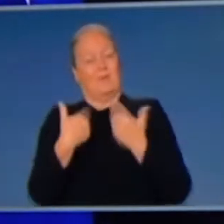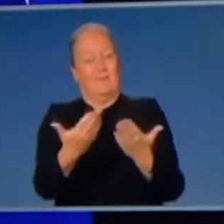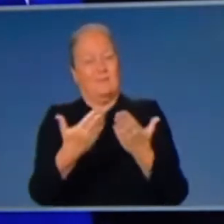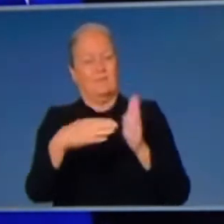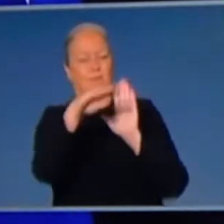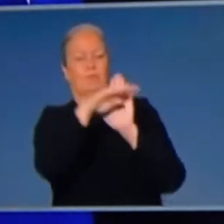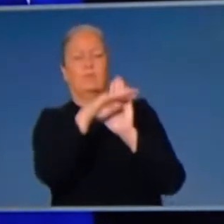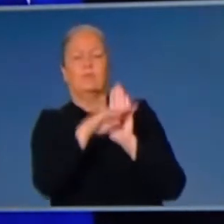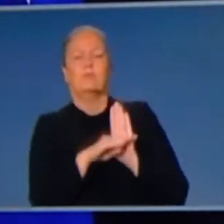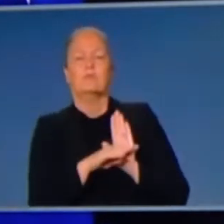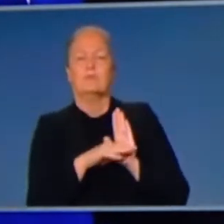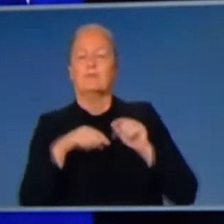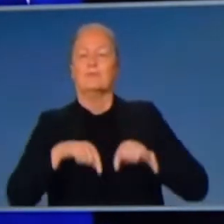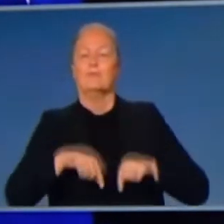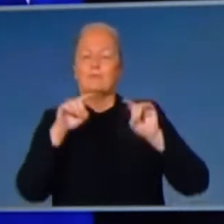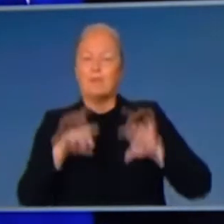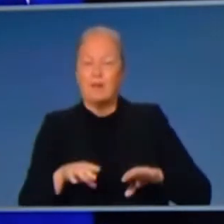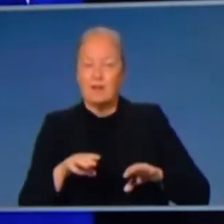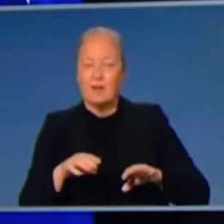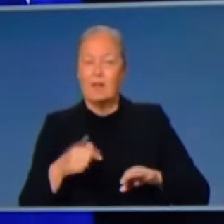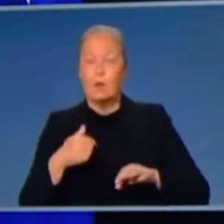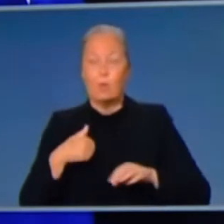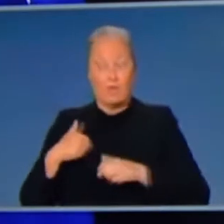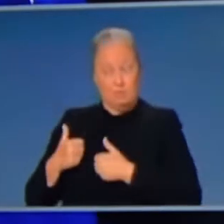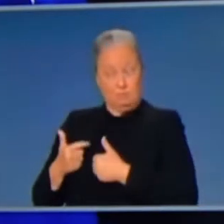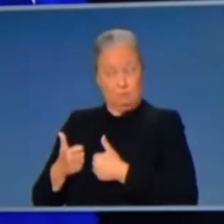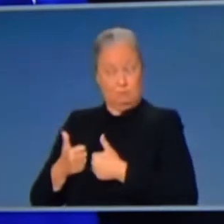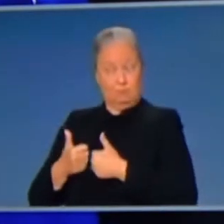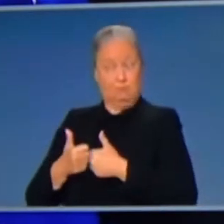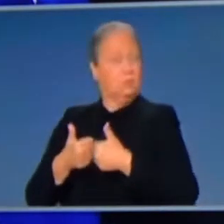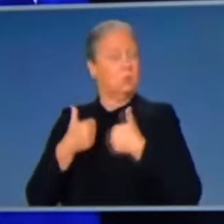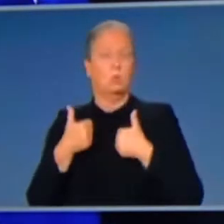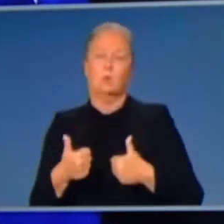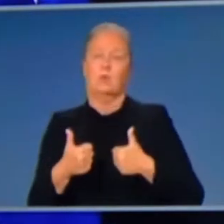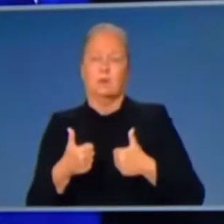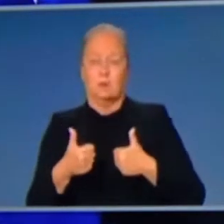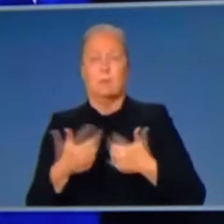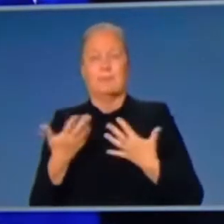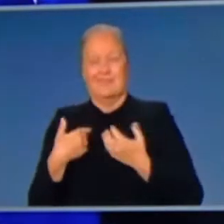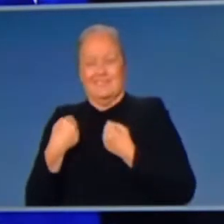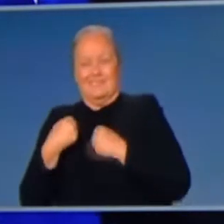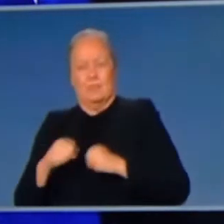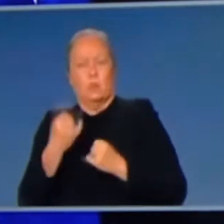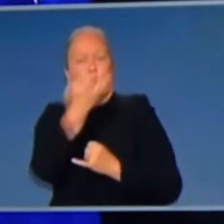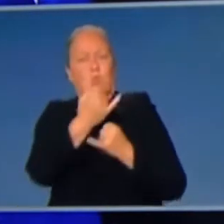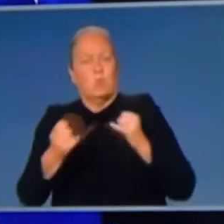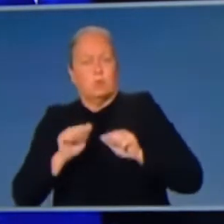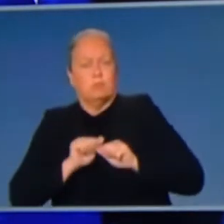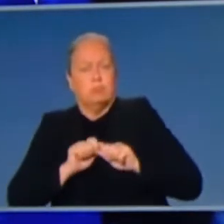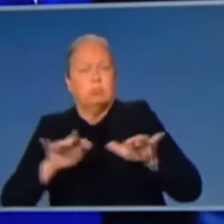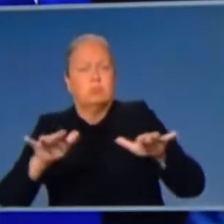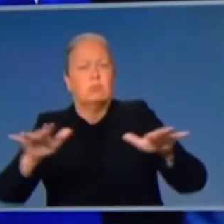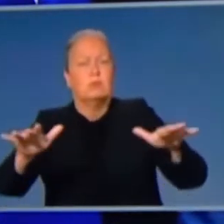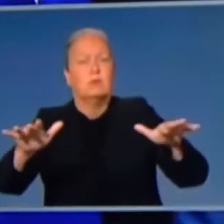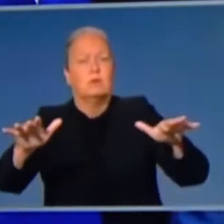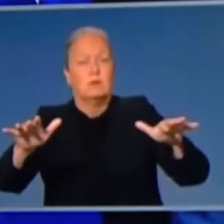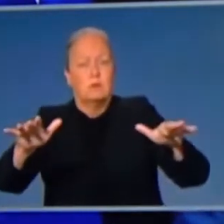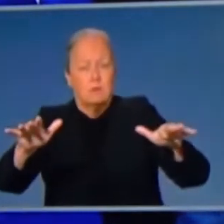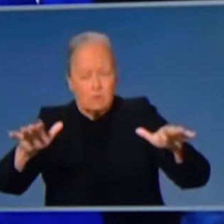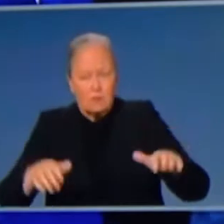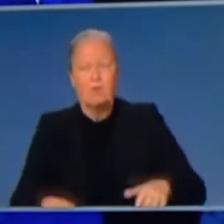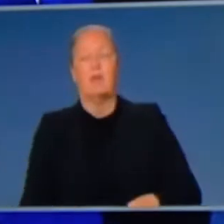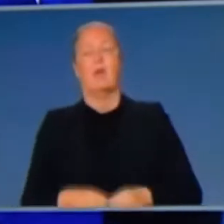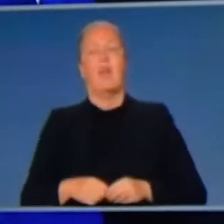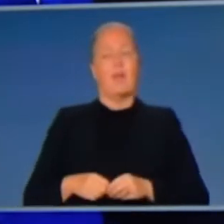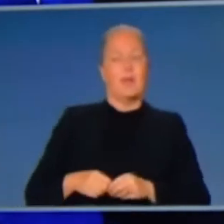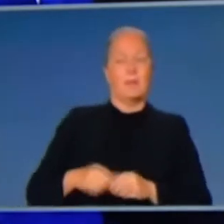Australia. We are on the right track, controlling the spread, boosting the capacity of our health